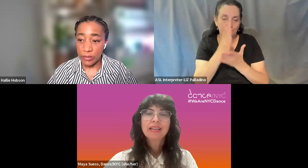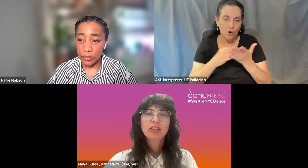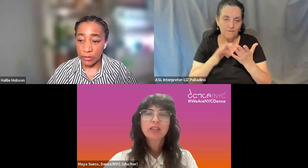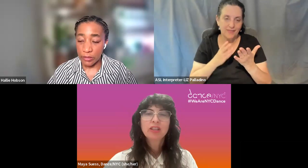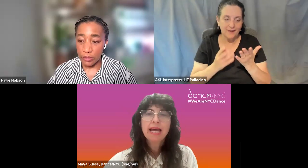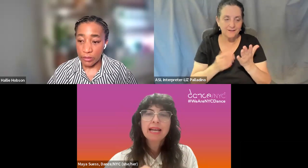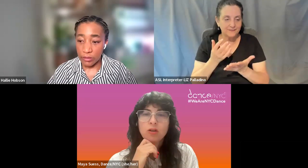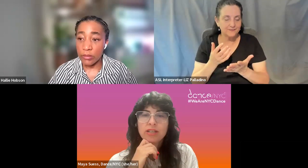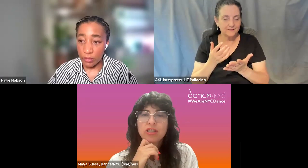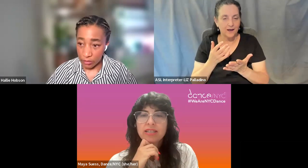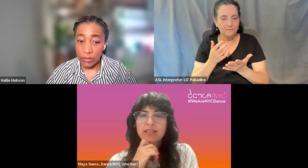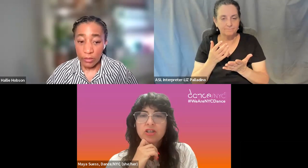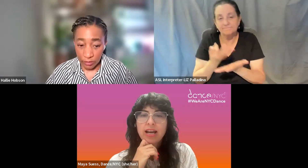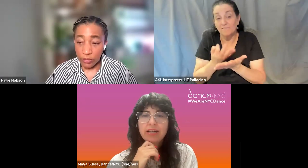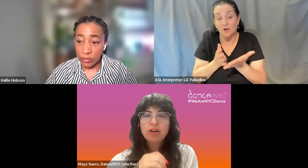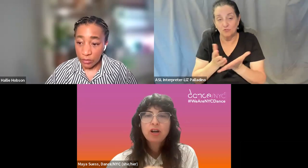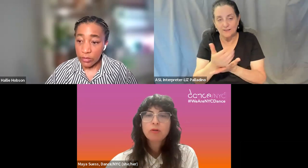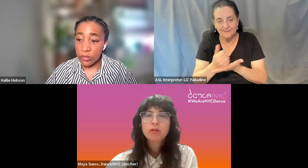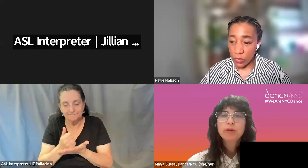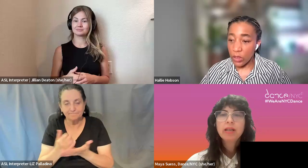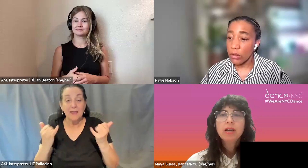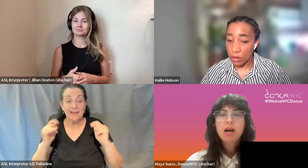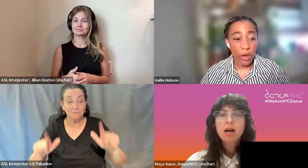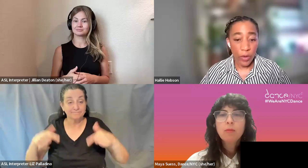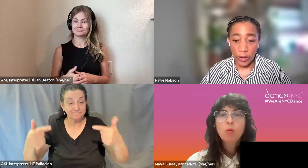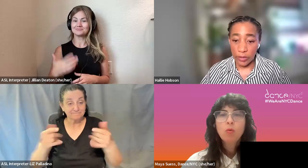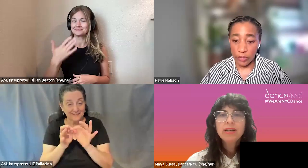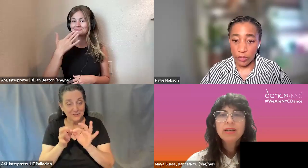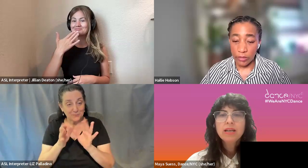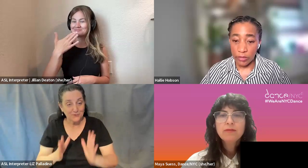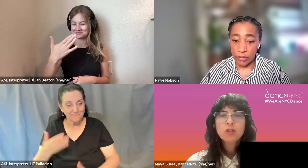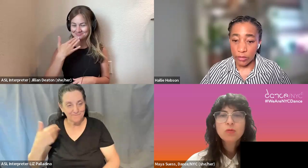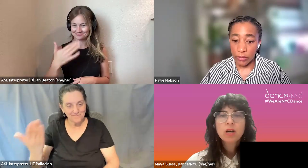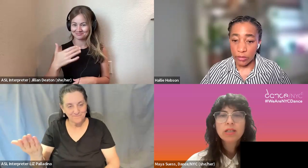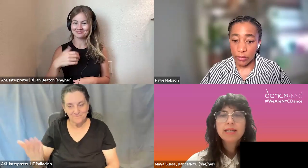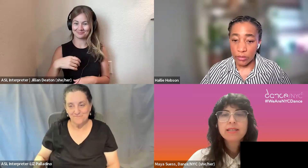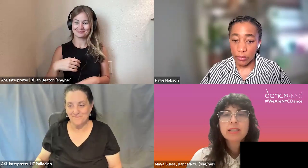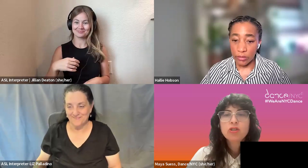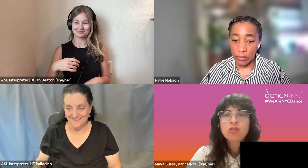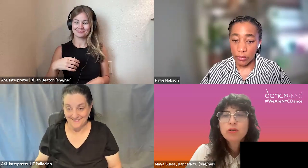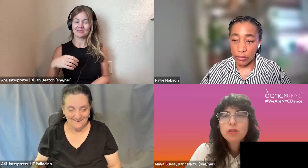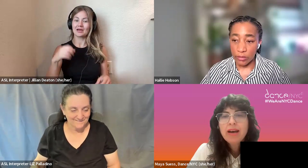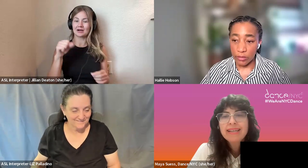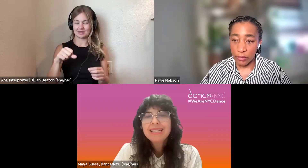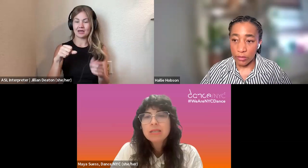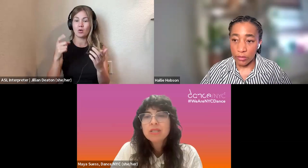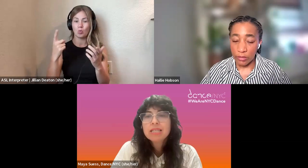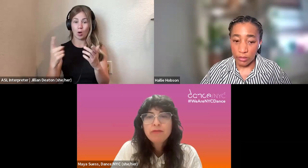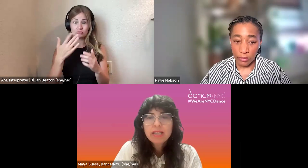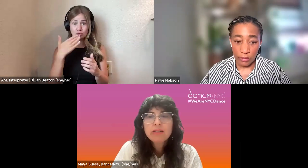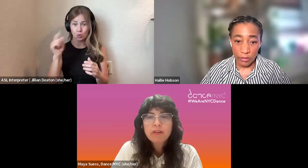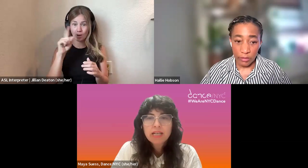Thank you. We have some excellent questions in the chat here. I'm going to read. The first one is, do you have